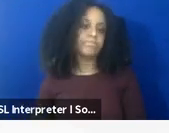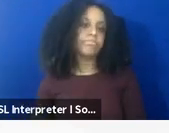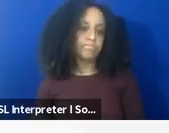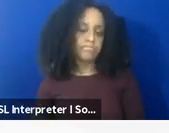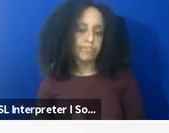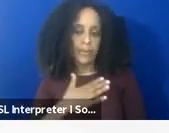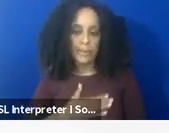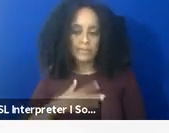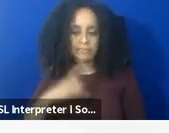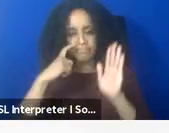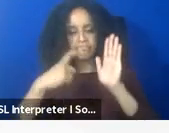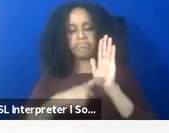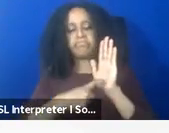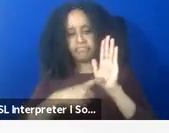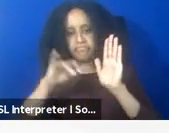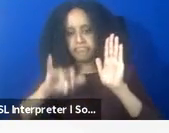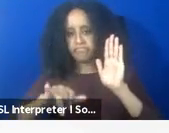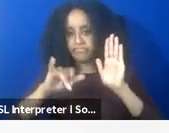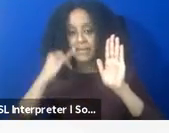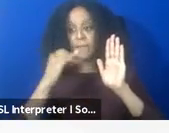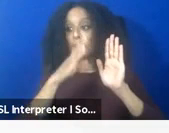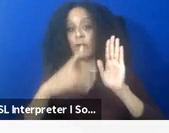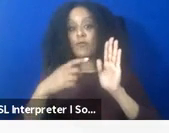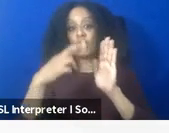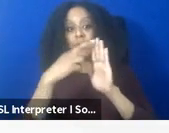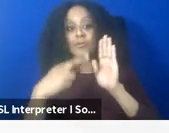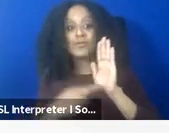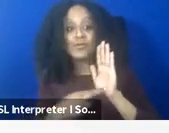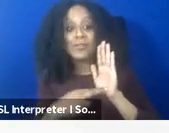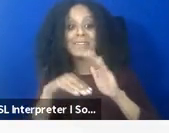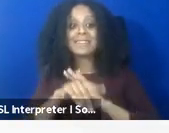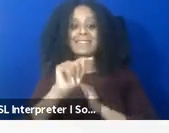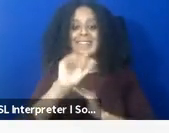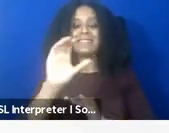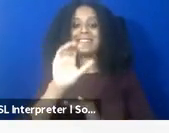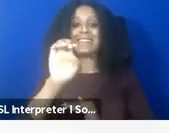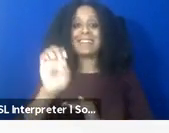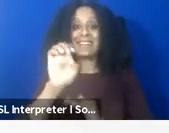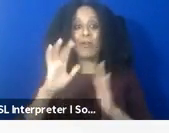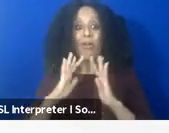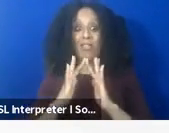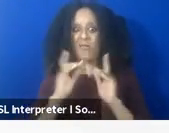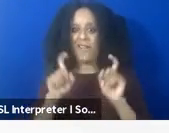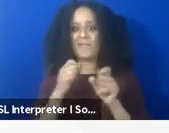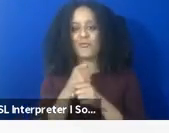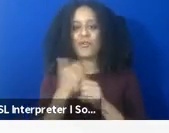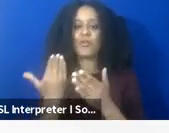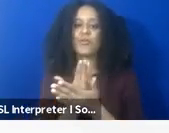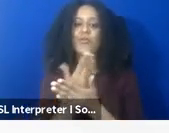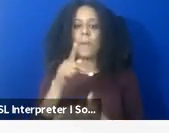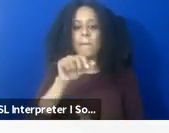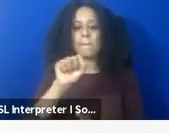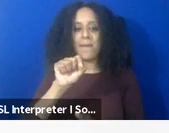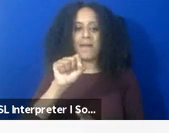Please note, if you have never registered in TCE online, you will have to create a new past